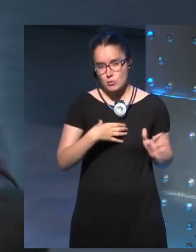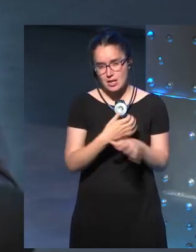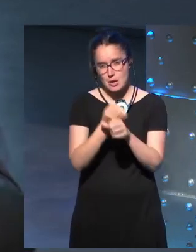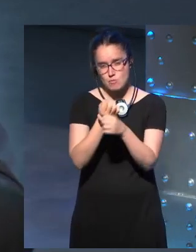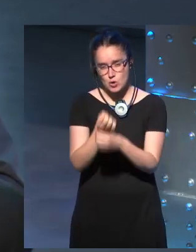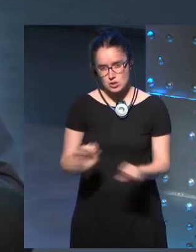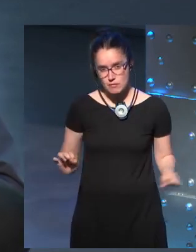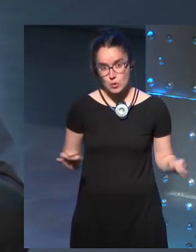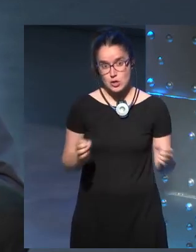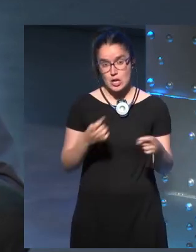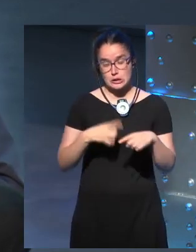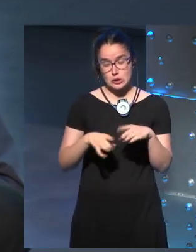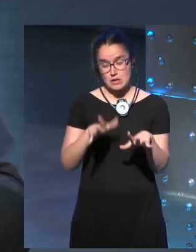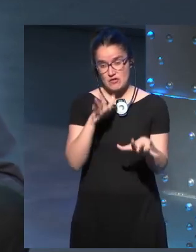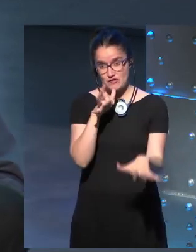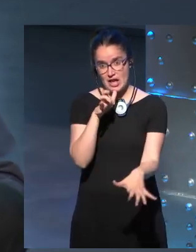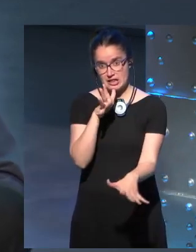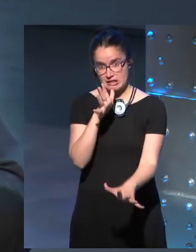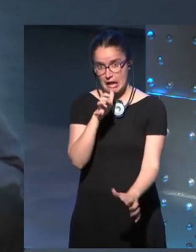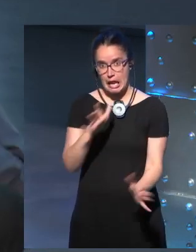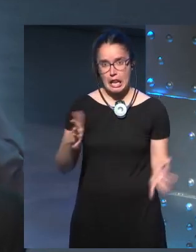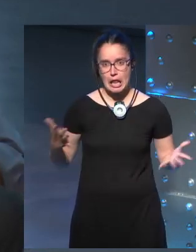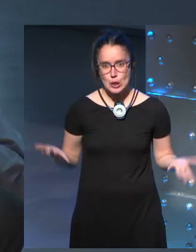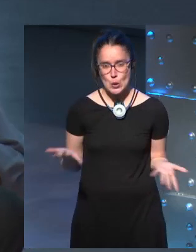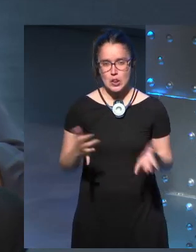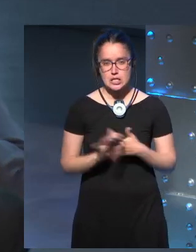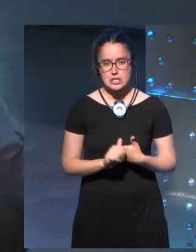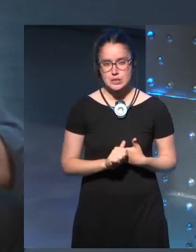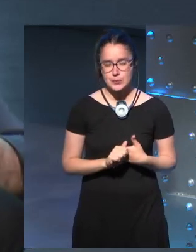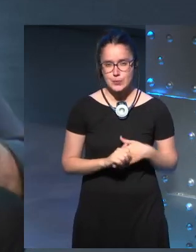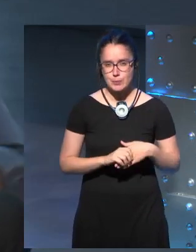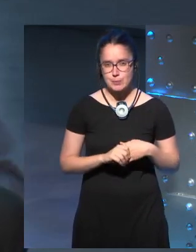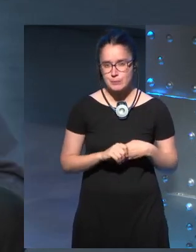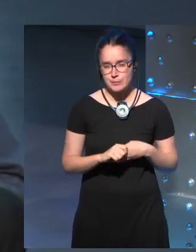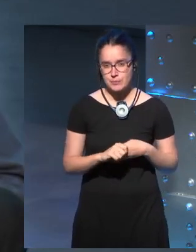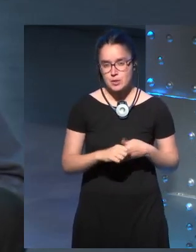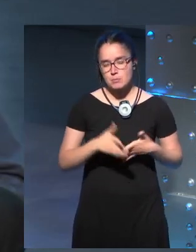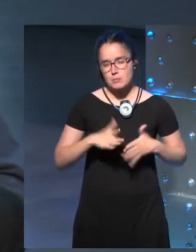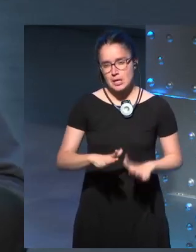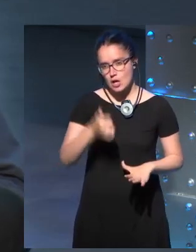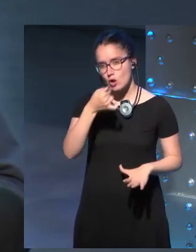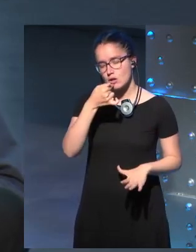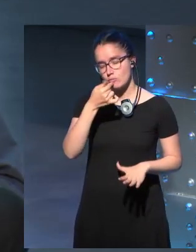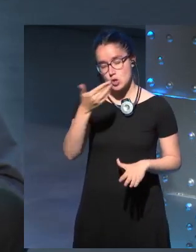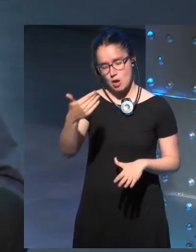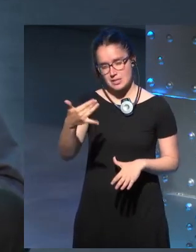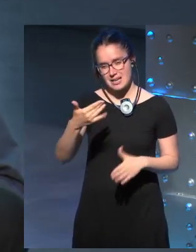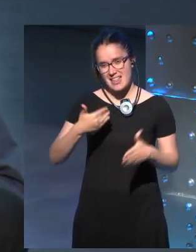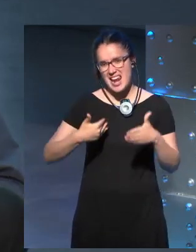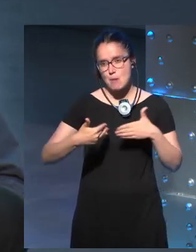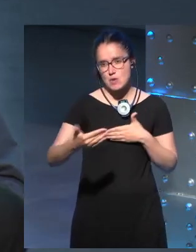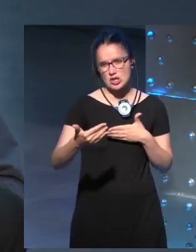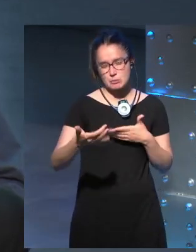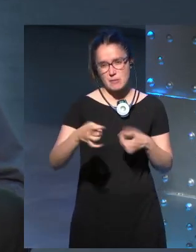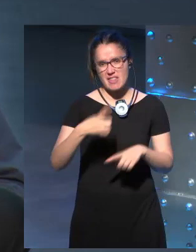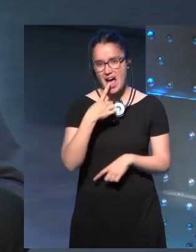things are so bad. So we just sat there, and then he said, you know, next time, ha ha ha, next time, ha.